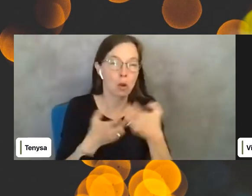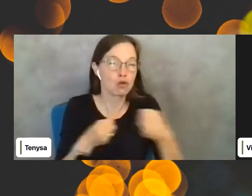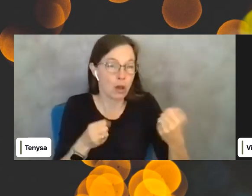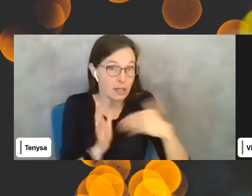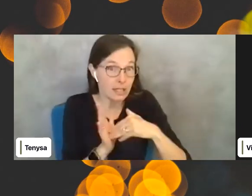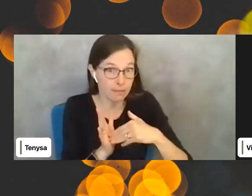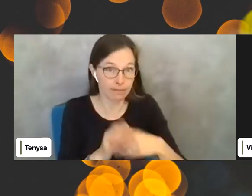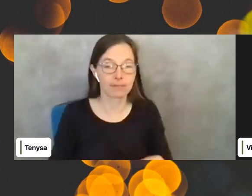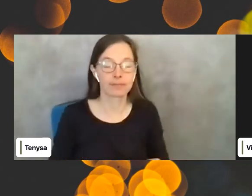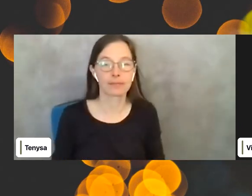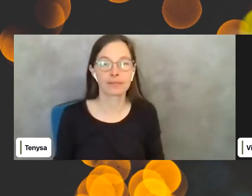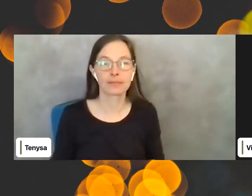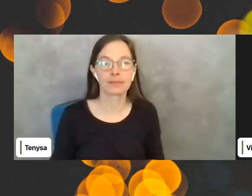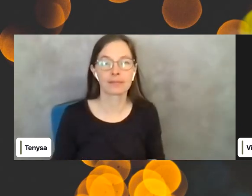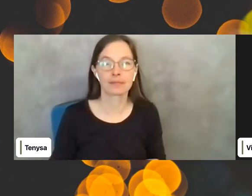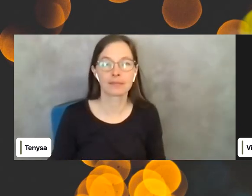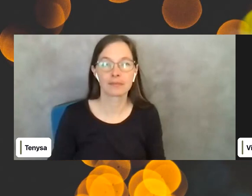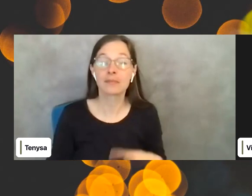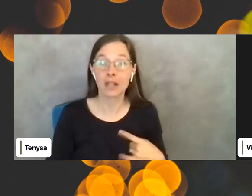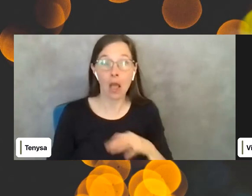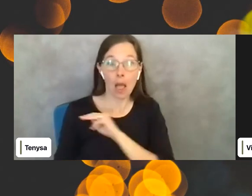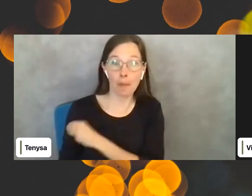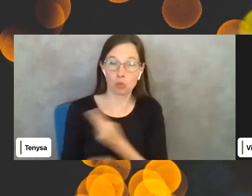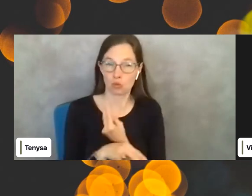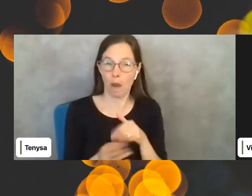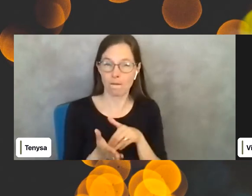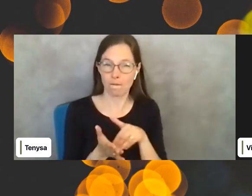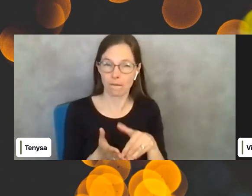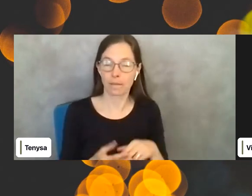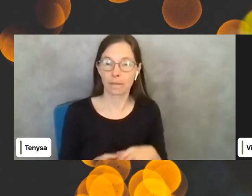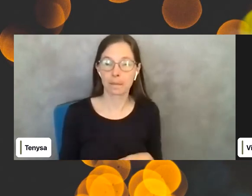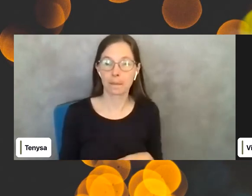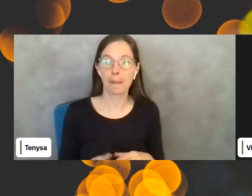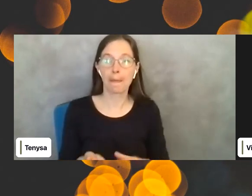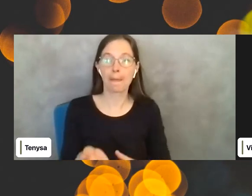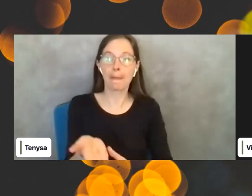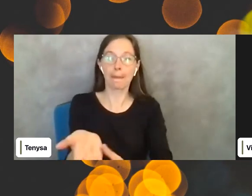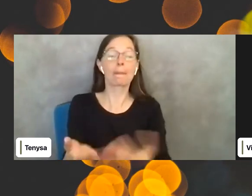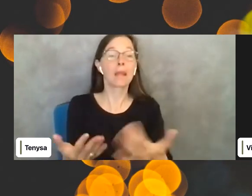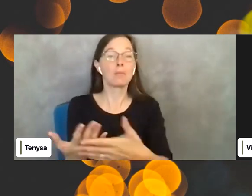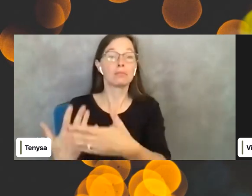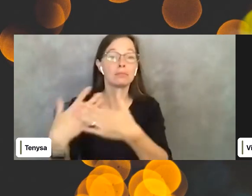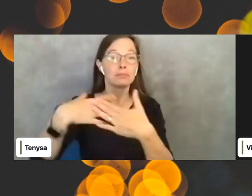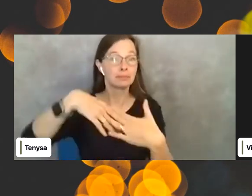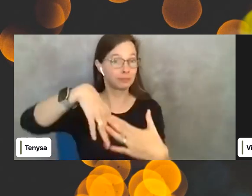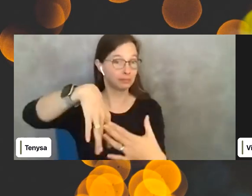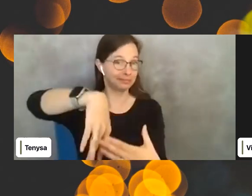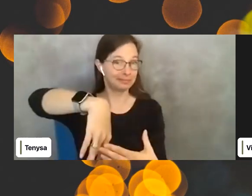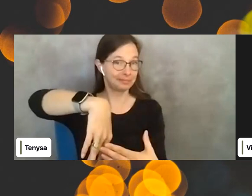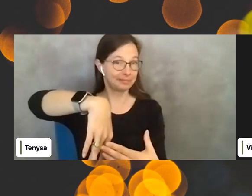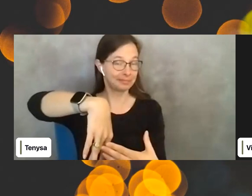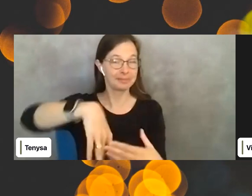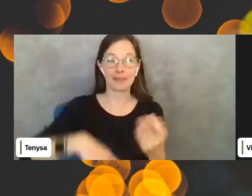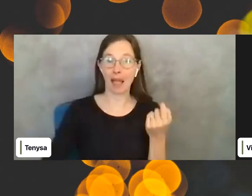because these muscles get used a lot. And then we do a little fruity moment there, and